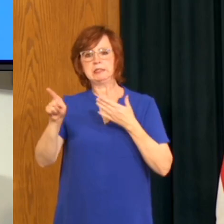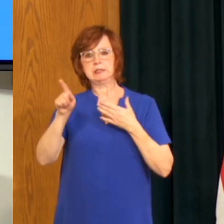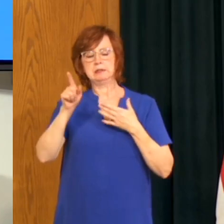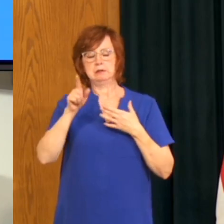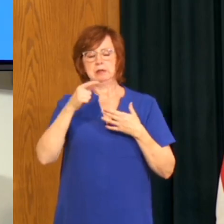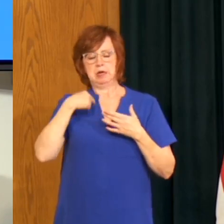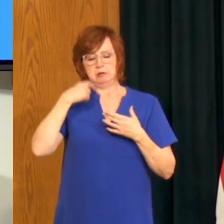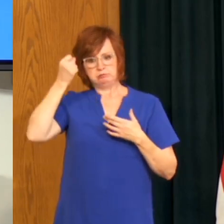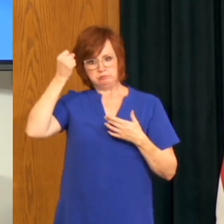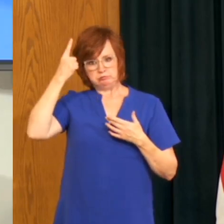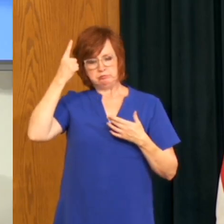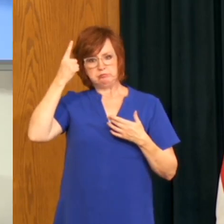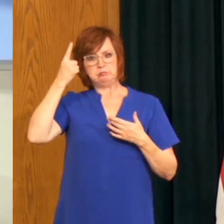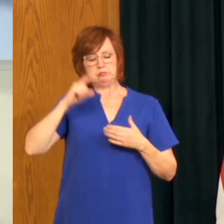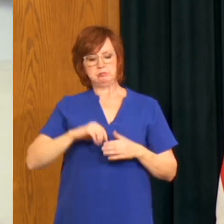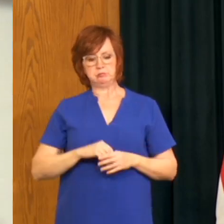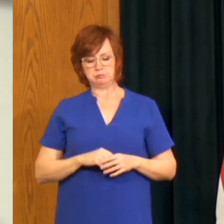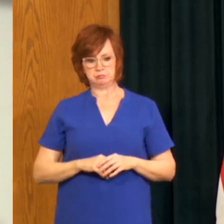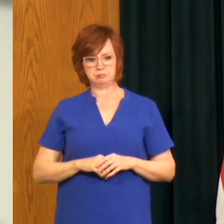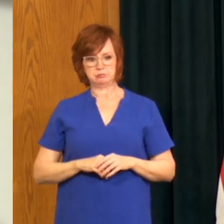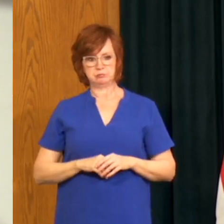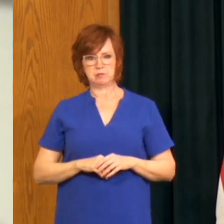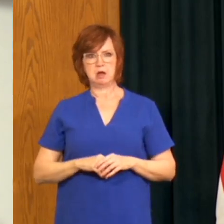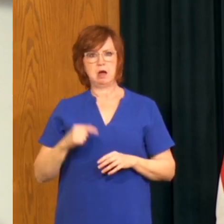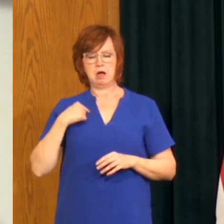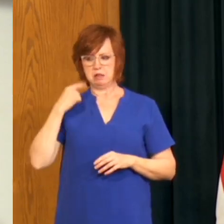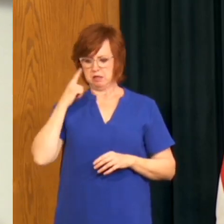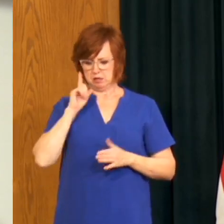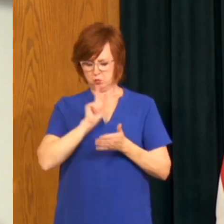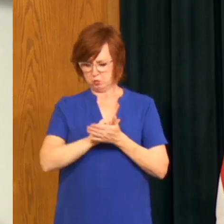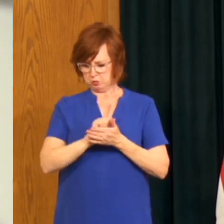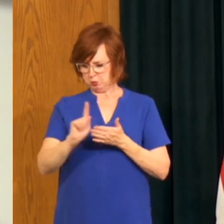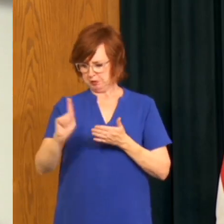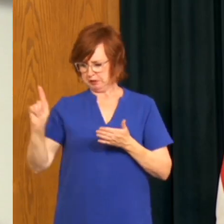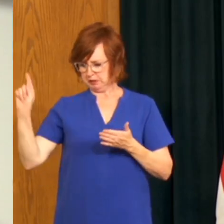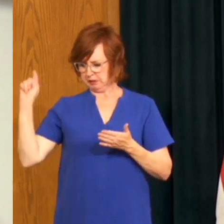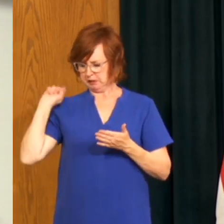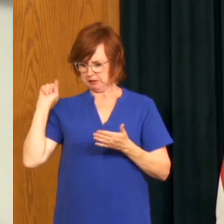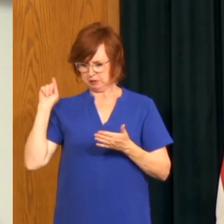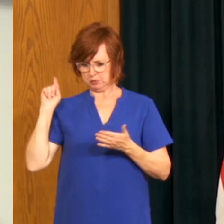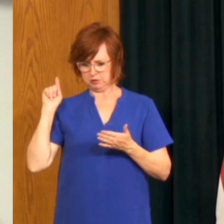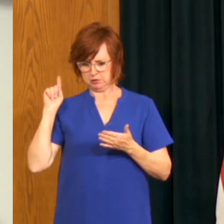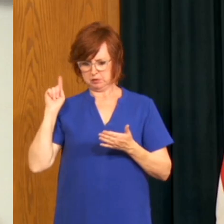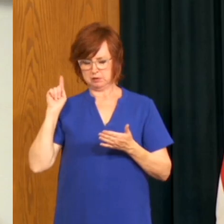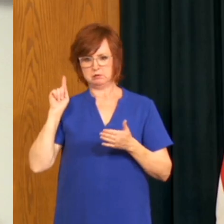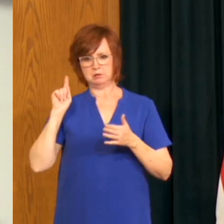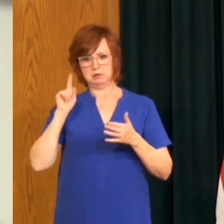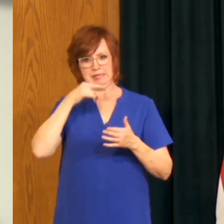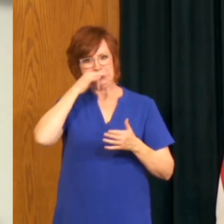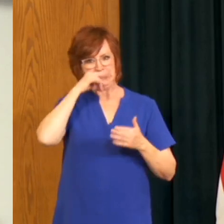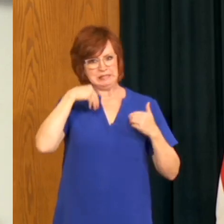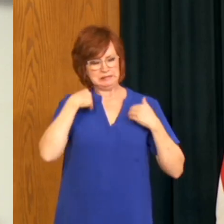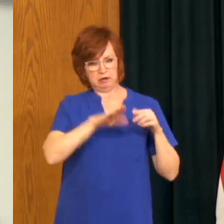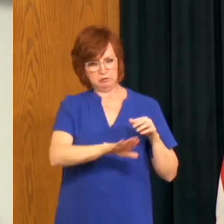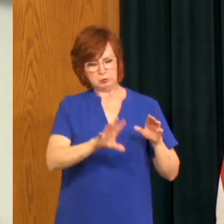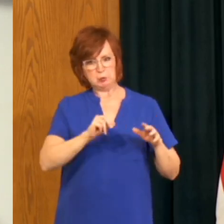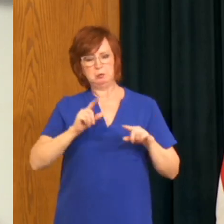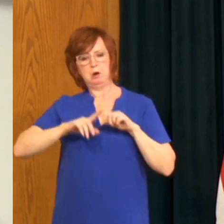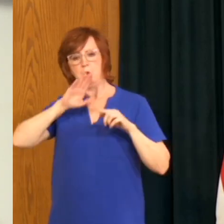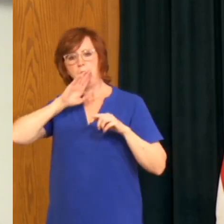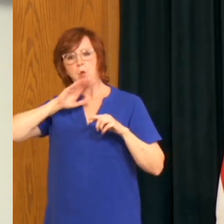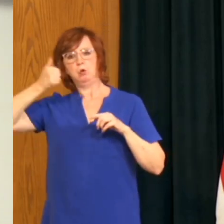I have observed, for example, a week or two ago, I observed, some older children using school